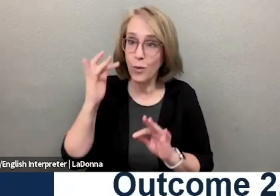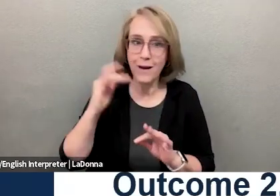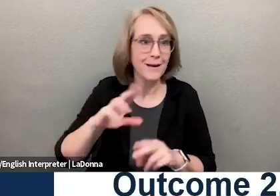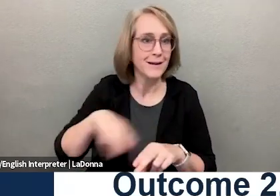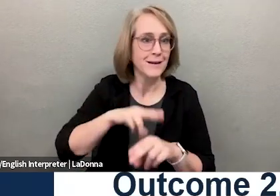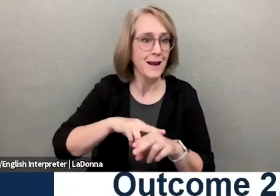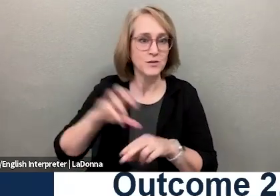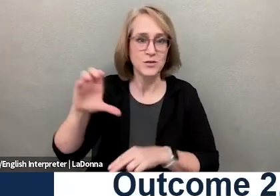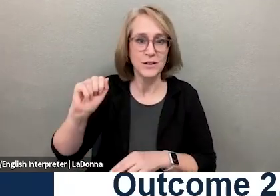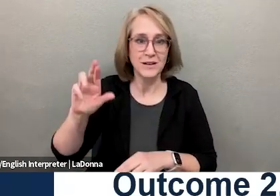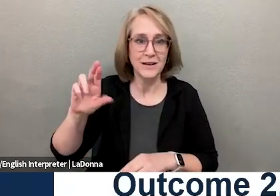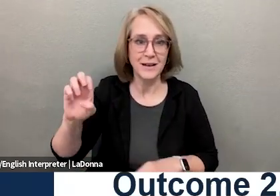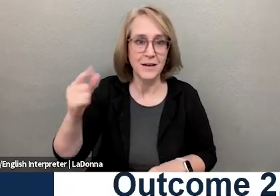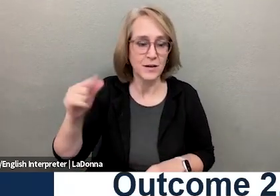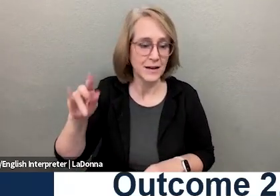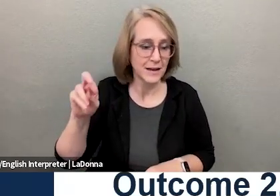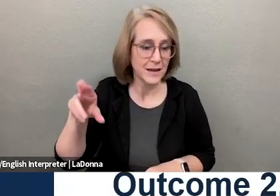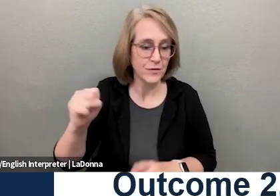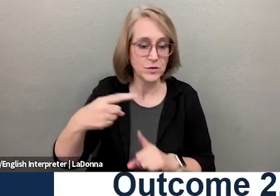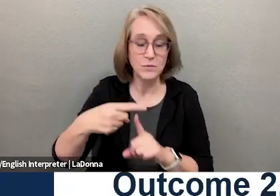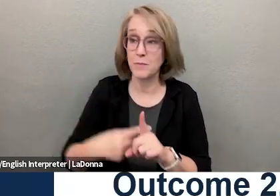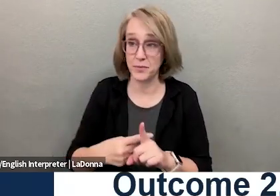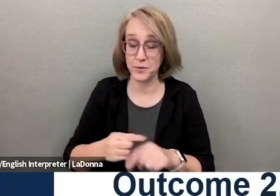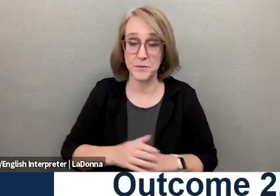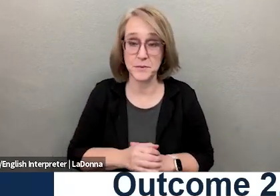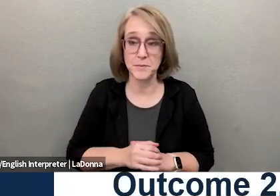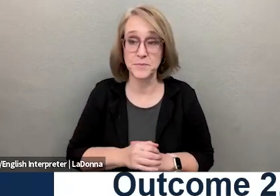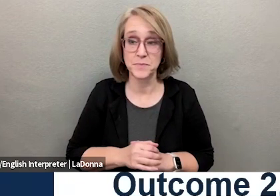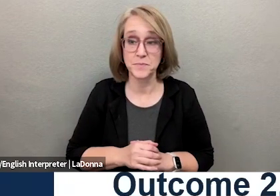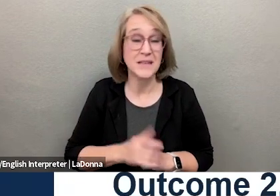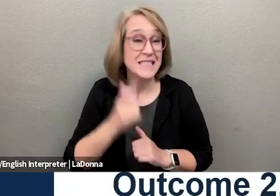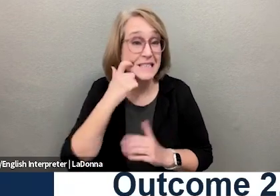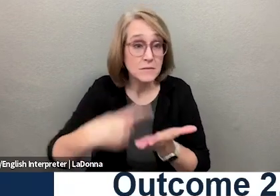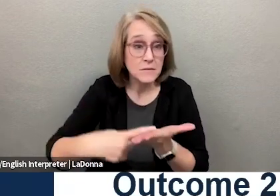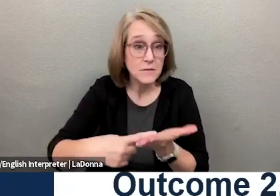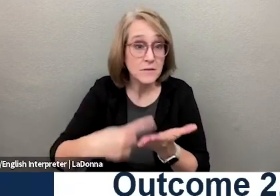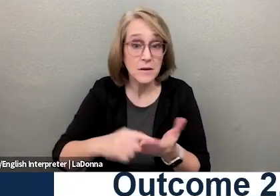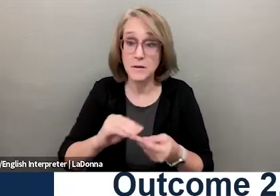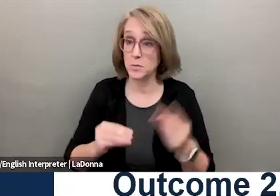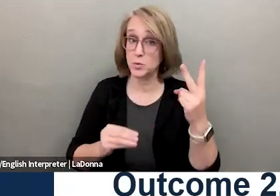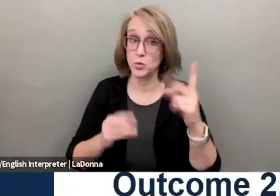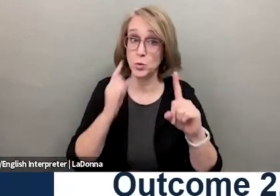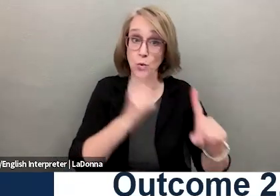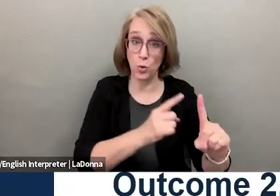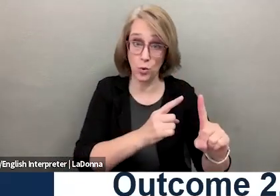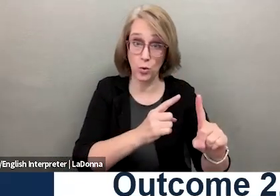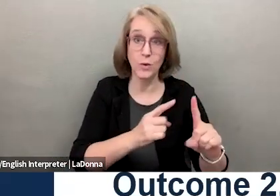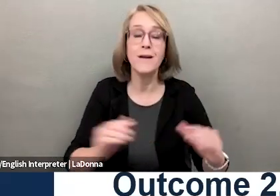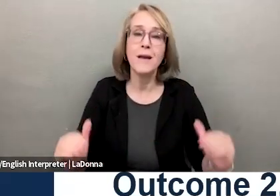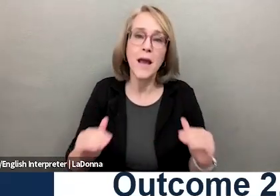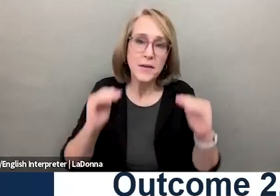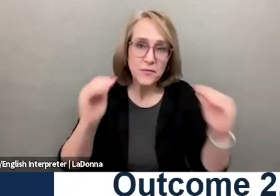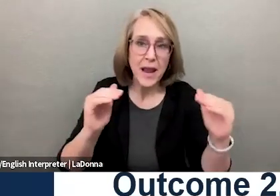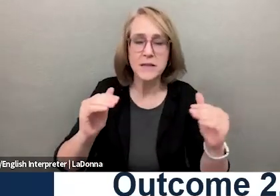Month. In saying that, as we look at Goal 2, looking at advancing partnerships